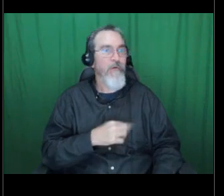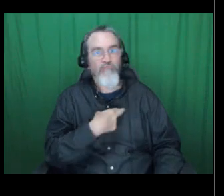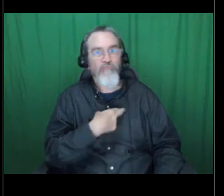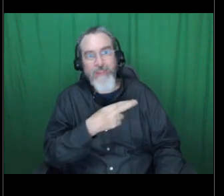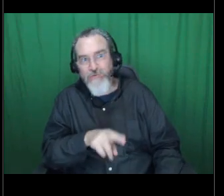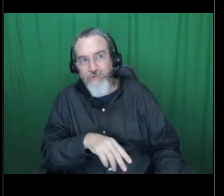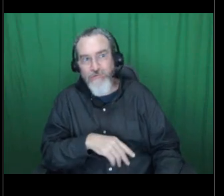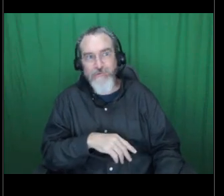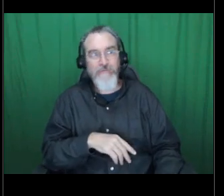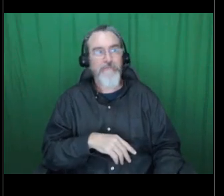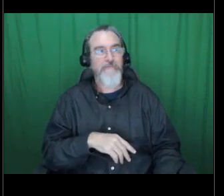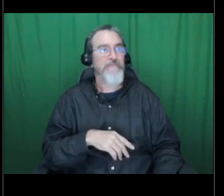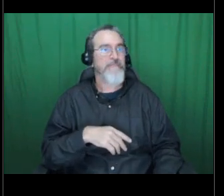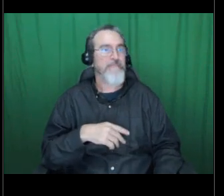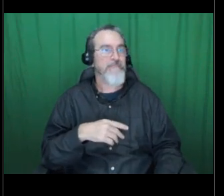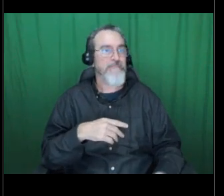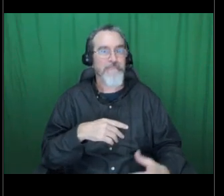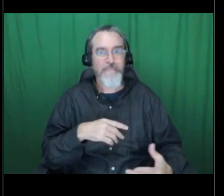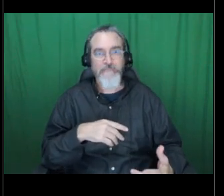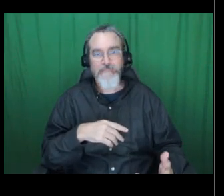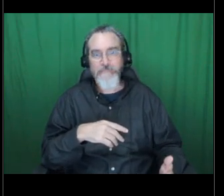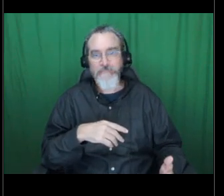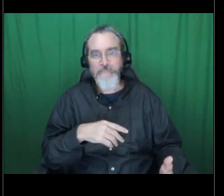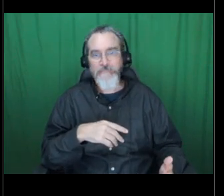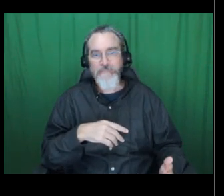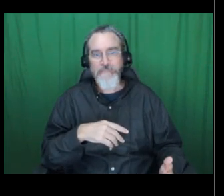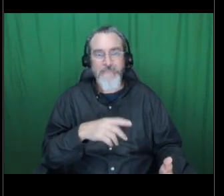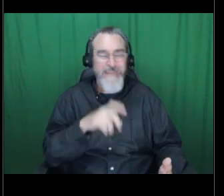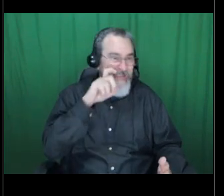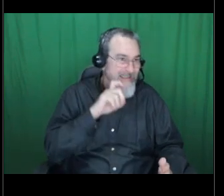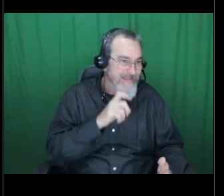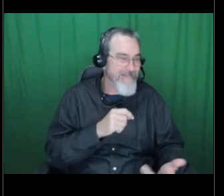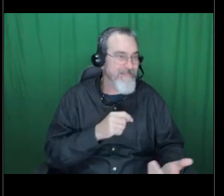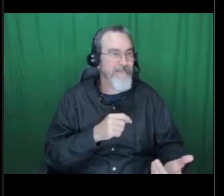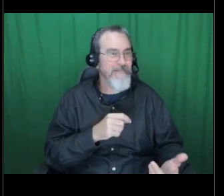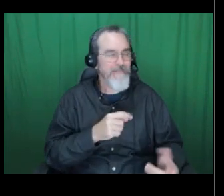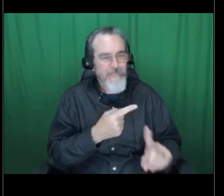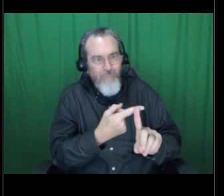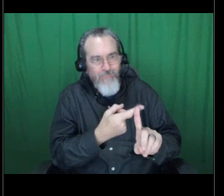religion, sex, and national origin.